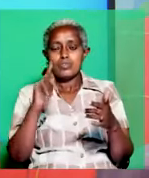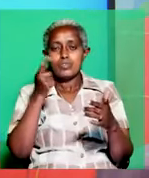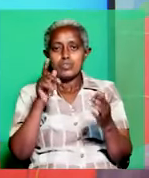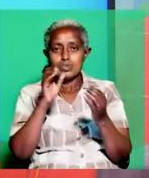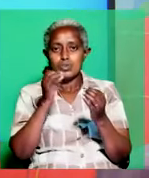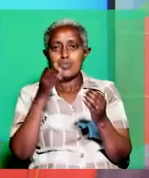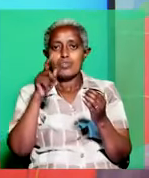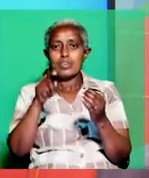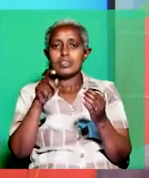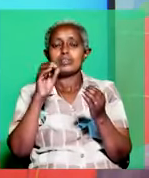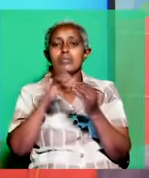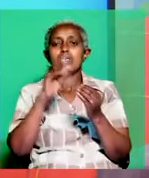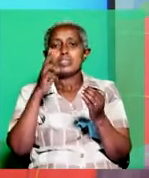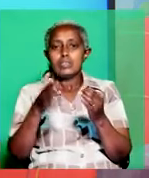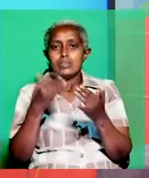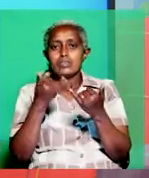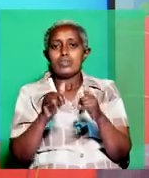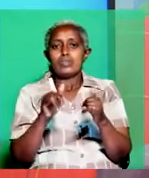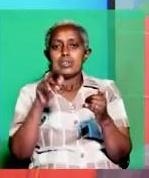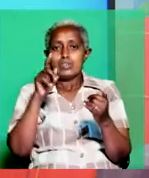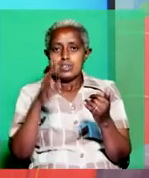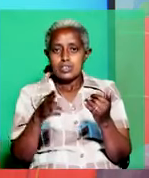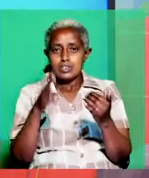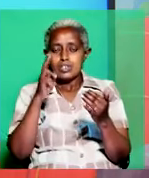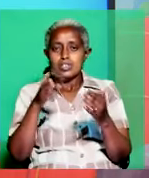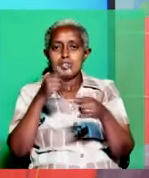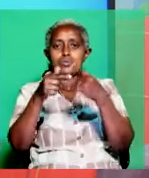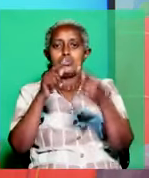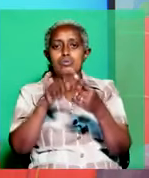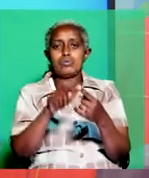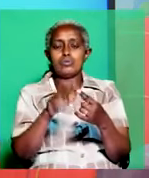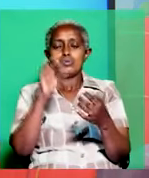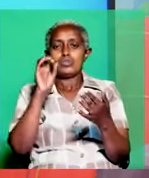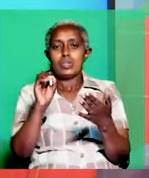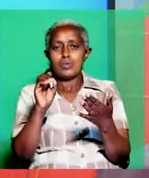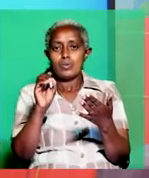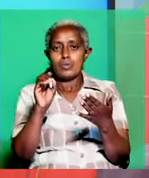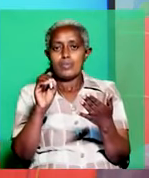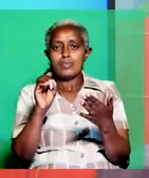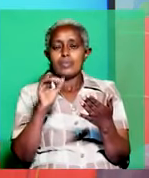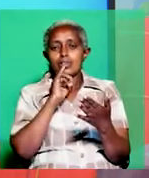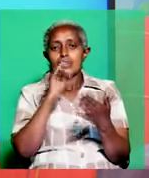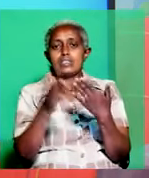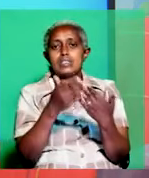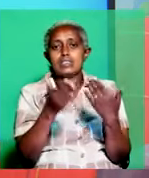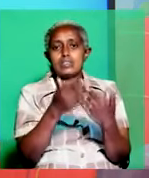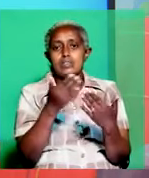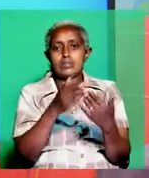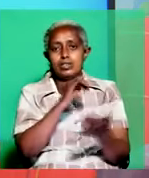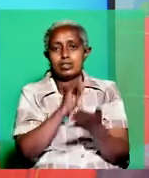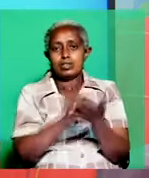plus h minus g of x over h, where h goes to 0, is simply this